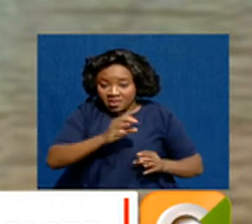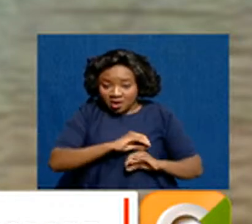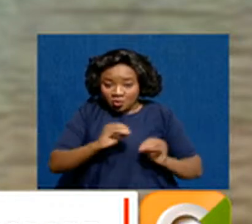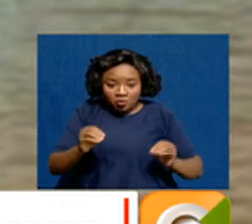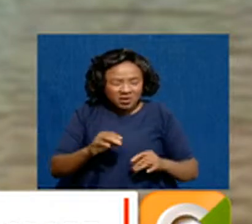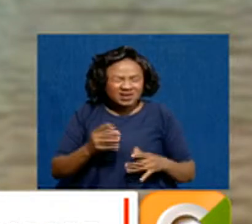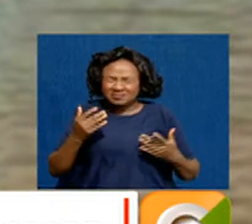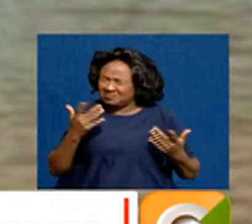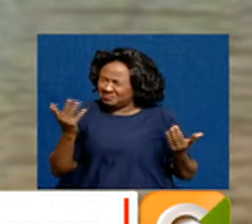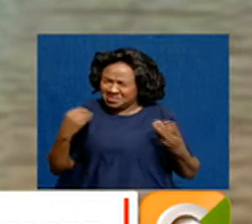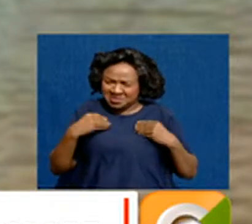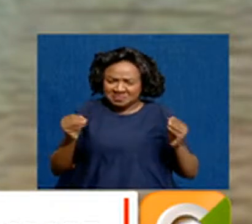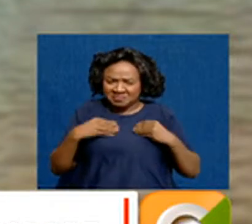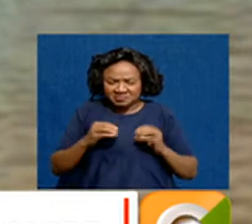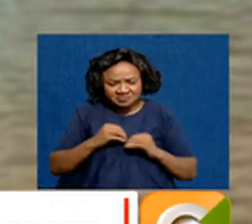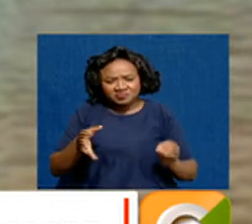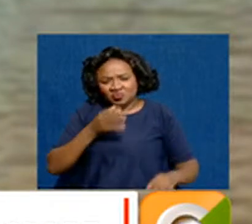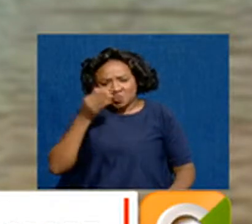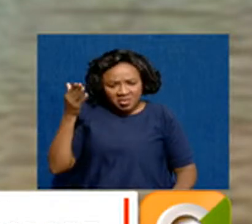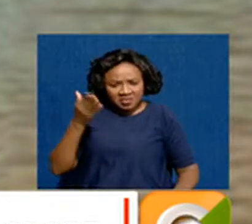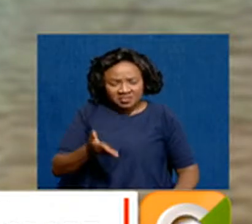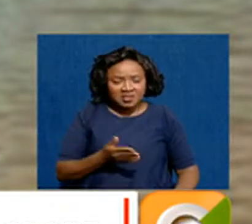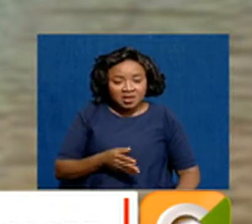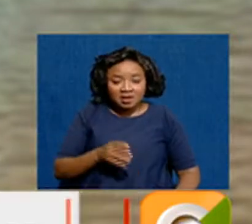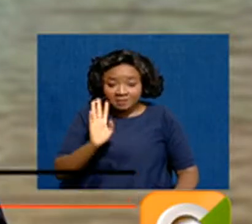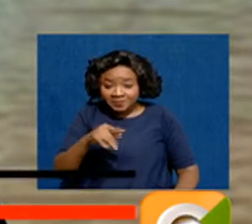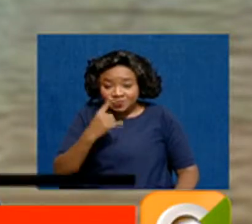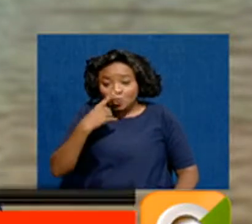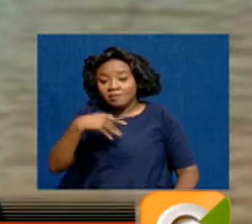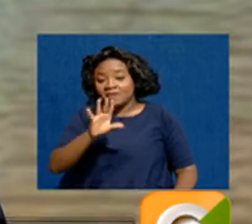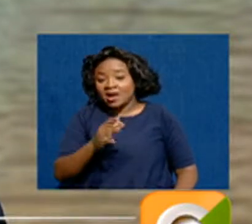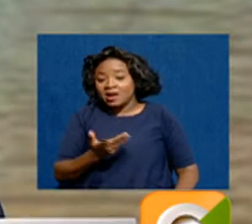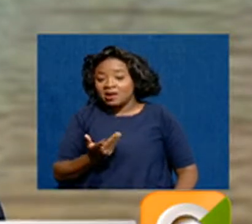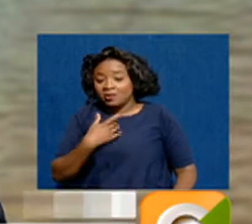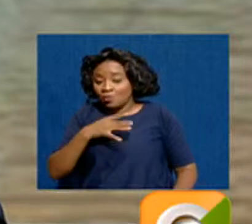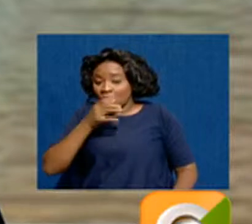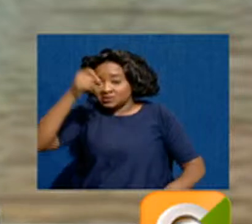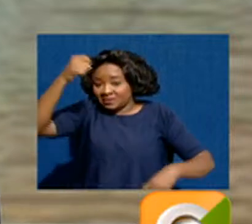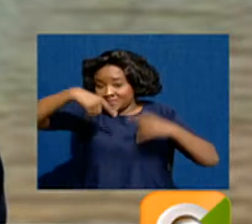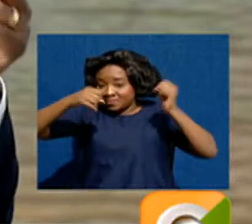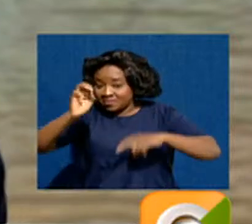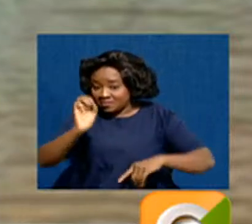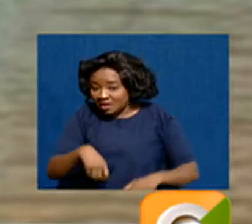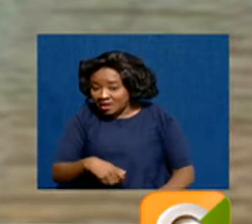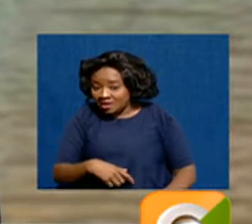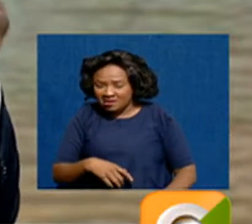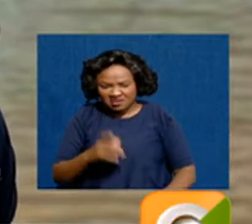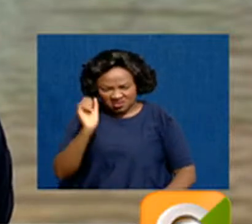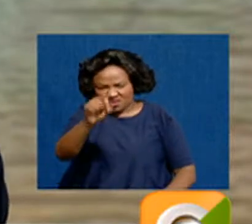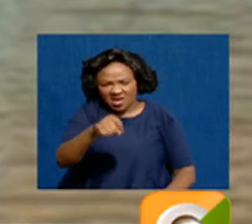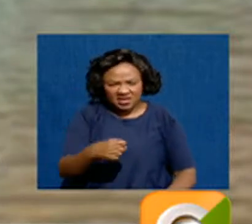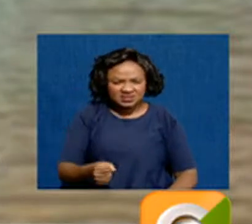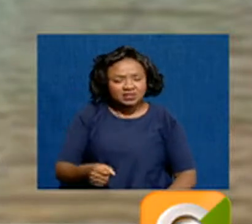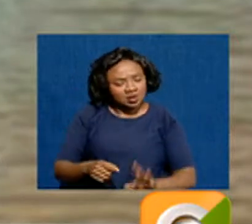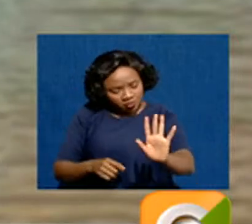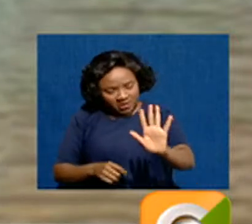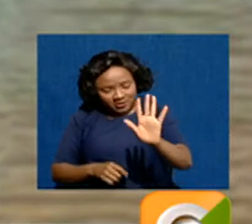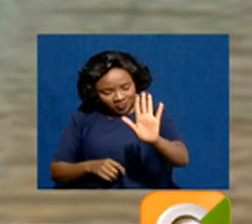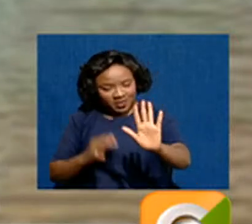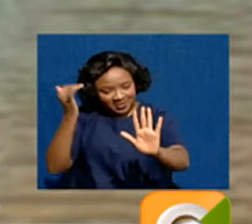happen in our homes, in our buildings, in our airports? Yes. What is the policy? No, wait. What